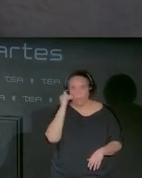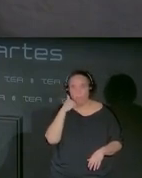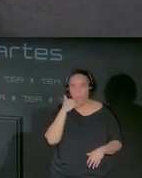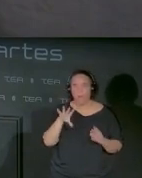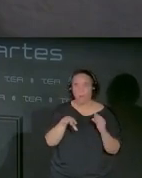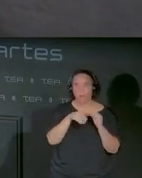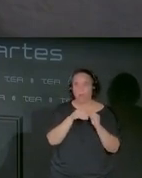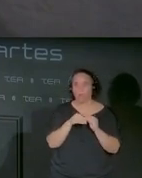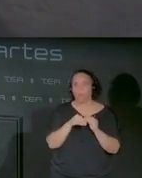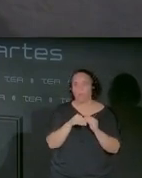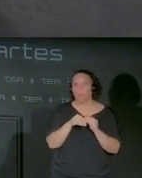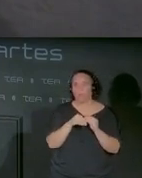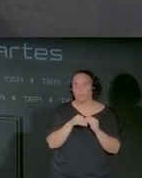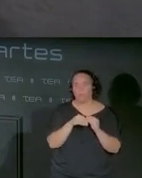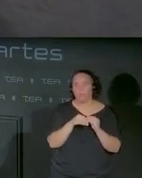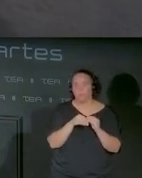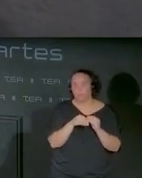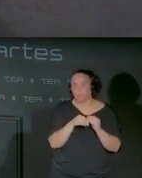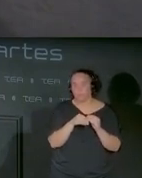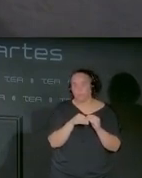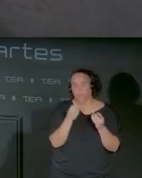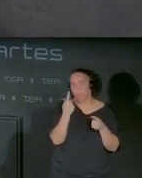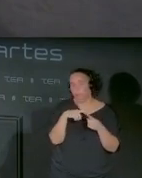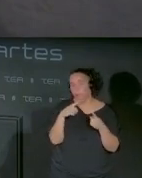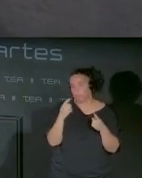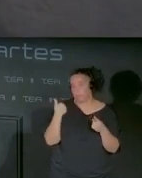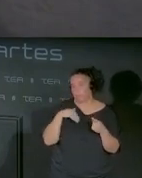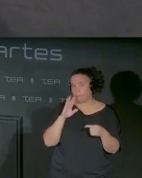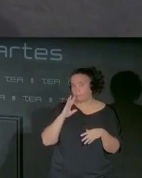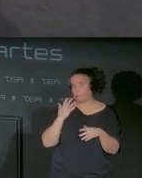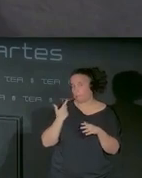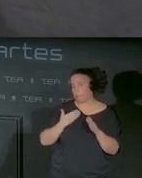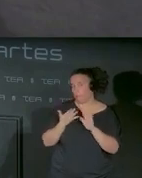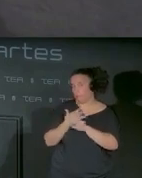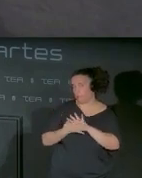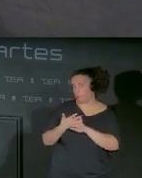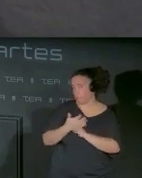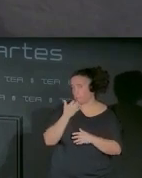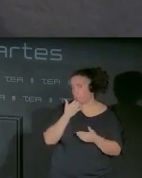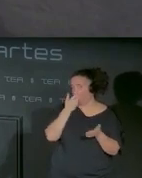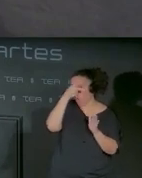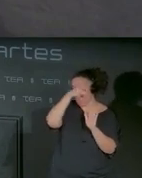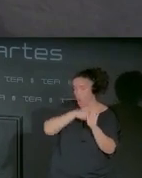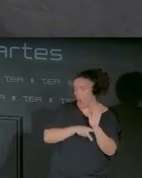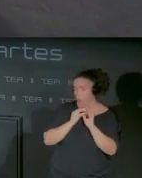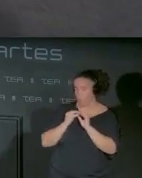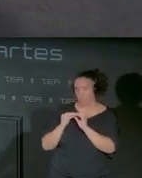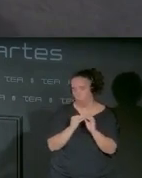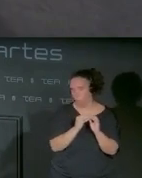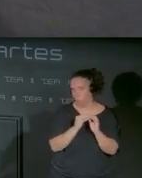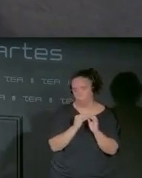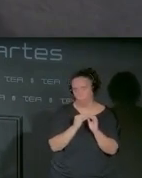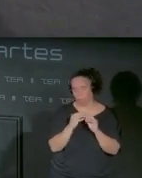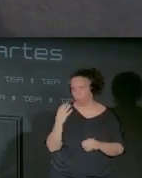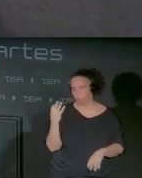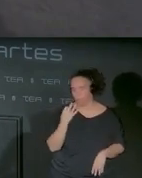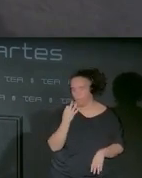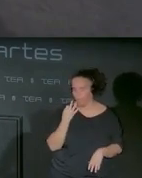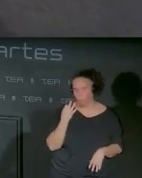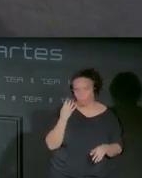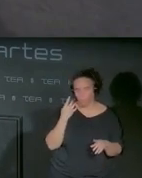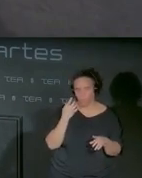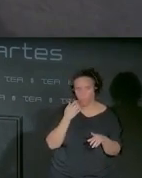probably common legislative rules for games, not just like mentioned yesterday. There's lots of